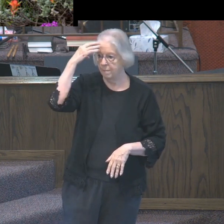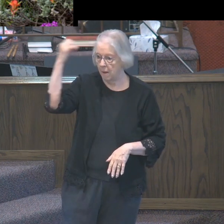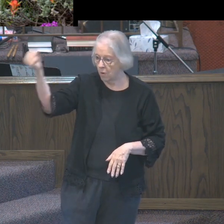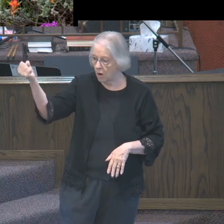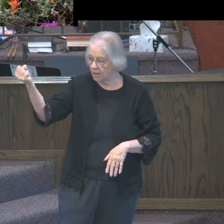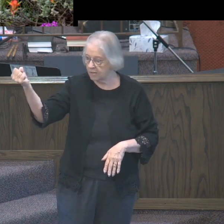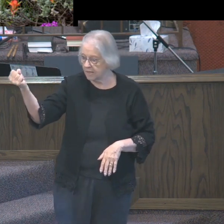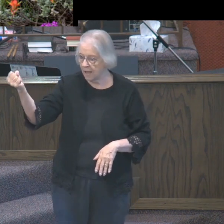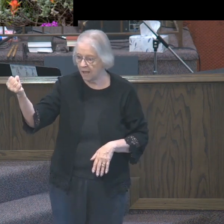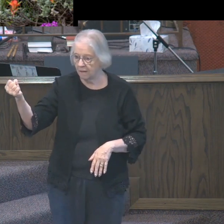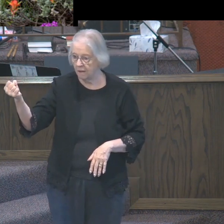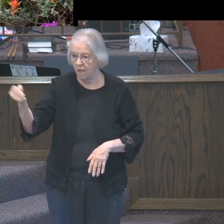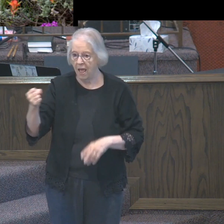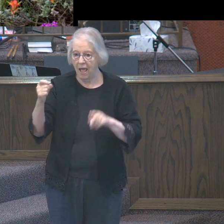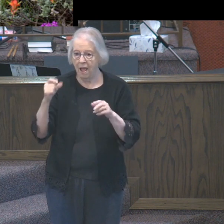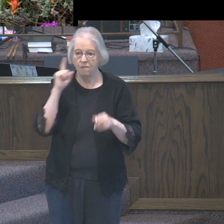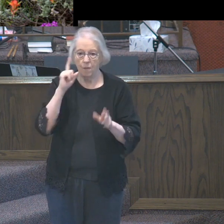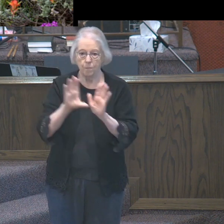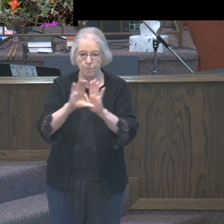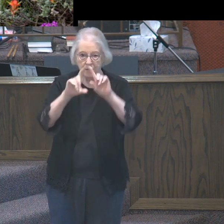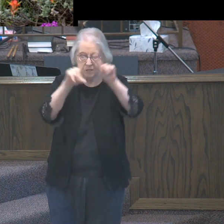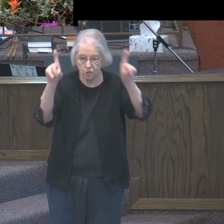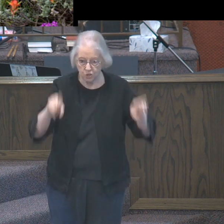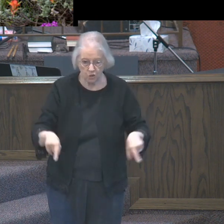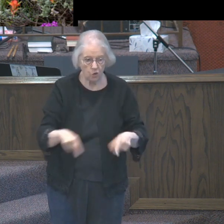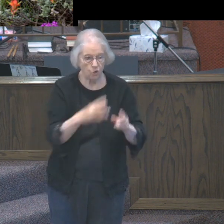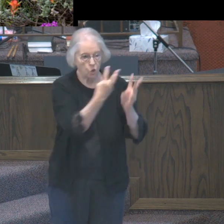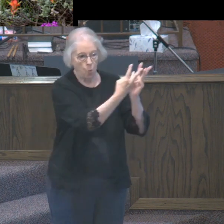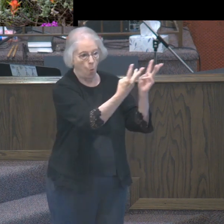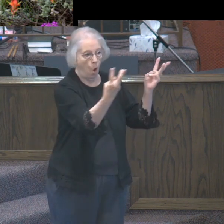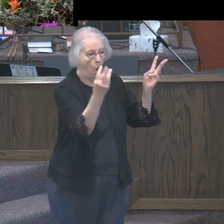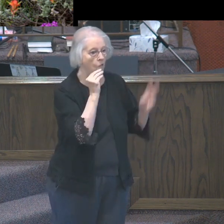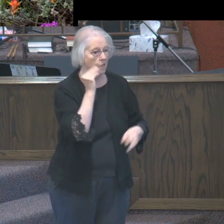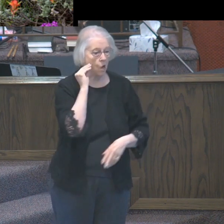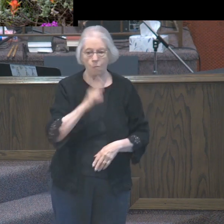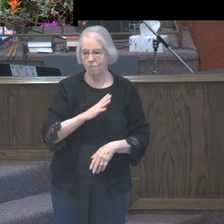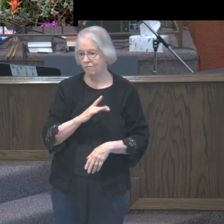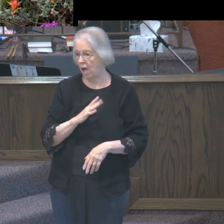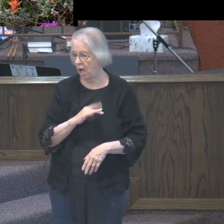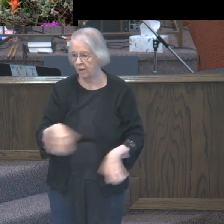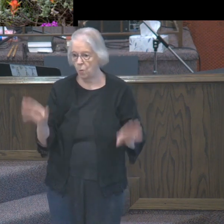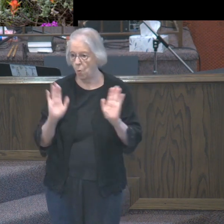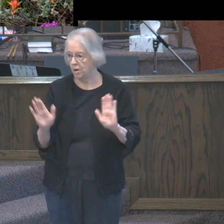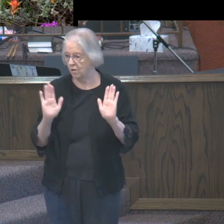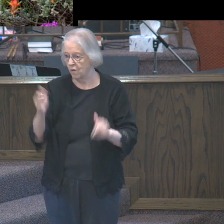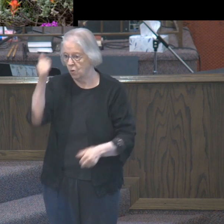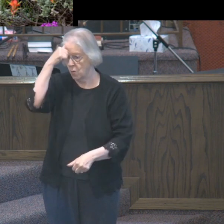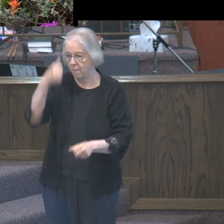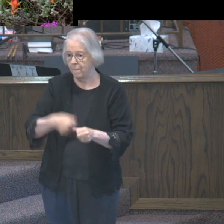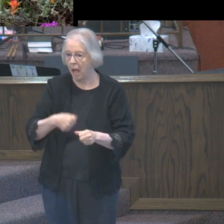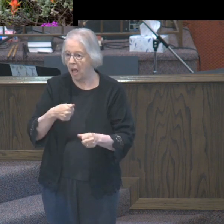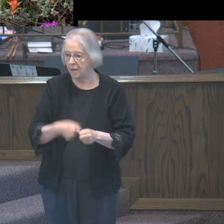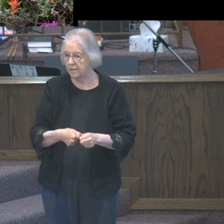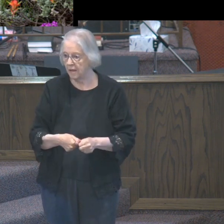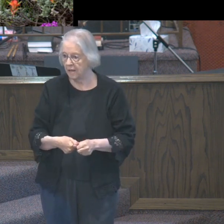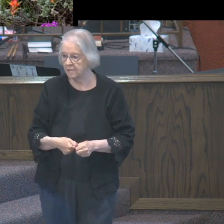all of those things. And as we look at this prayer, or as we look at this portion of